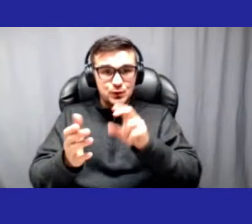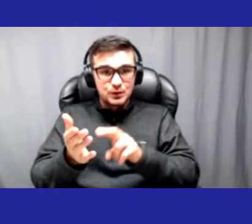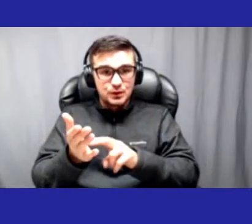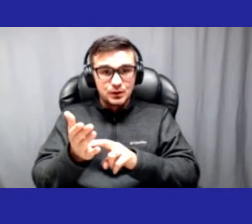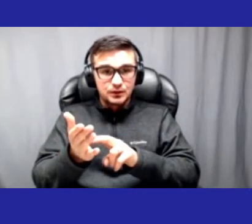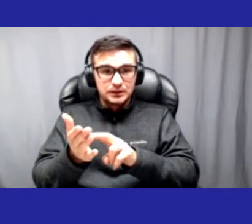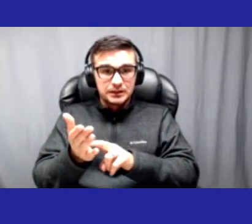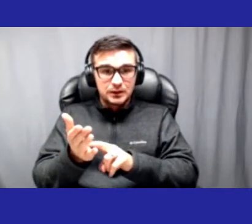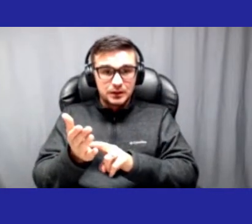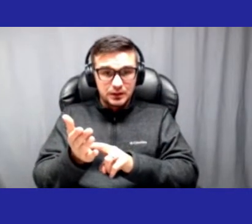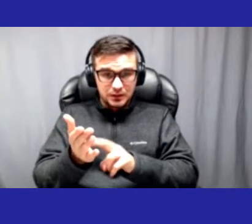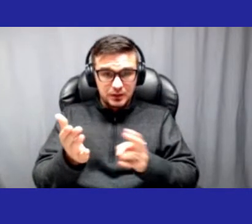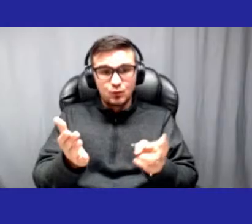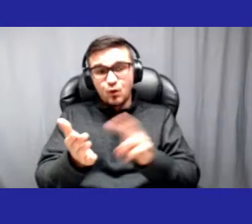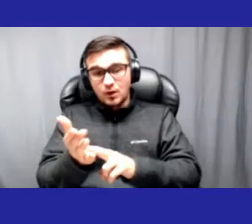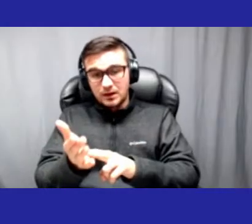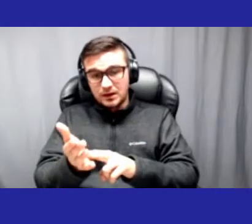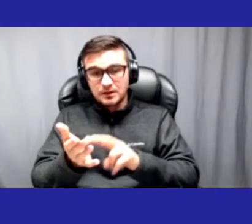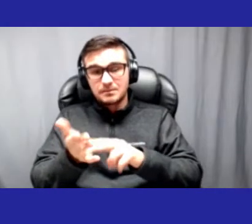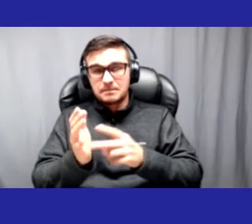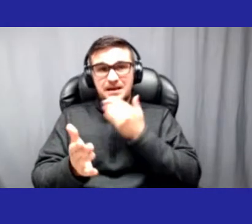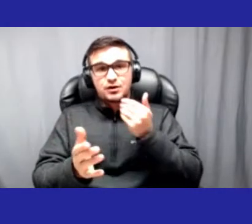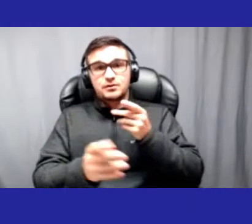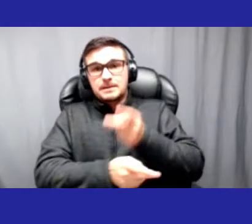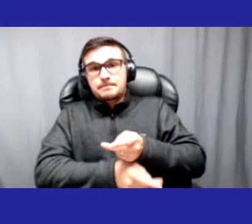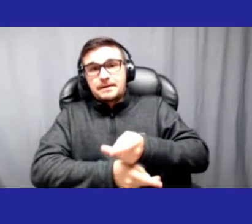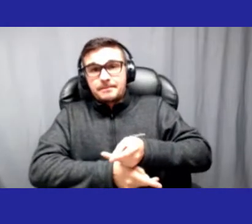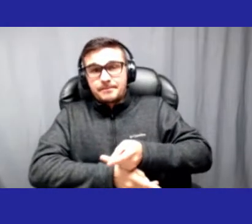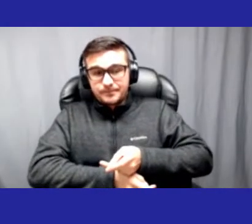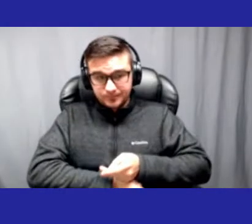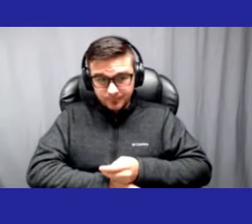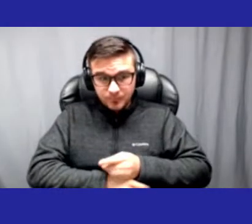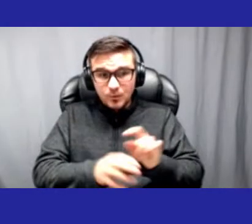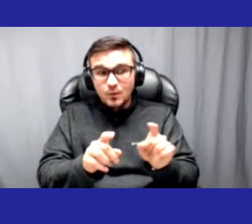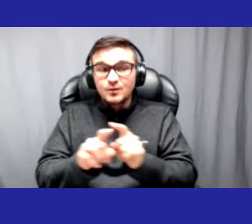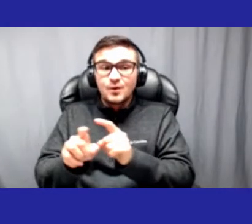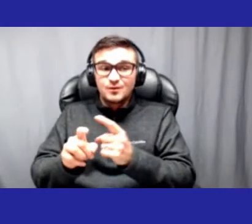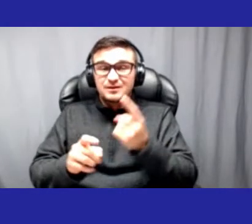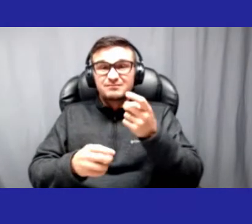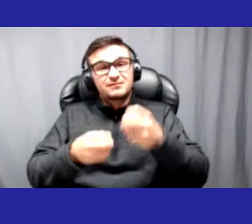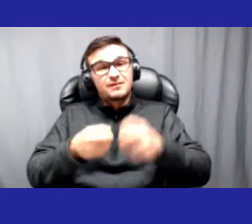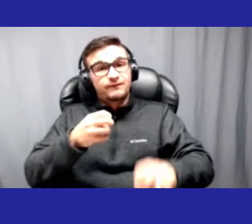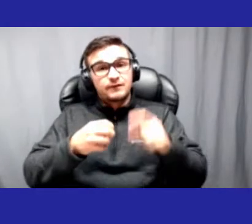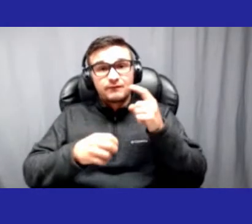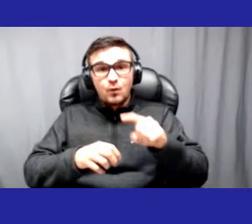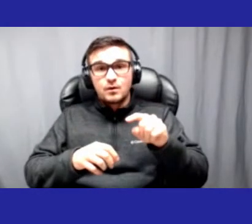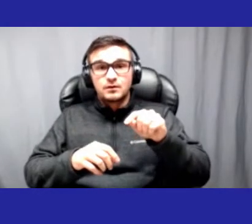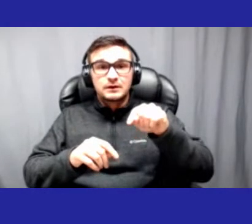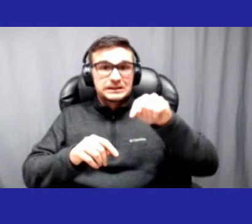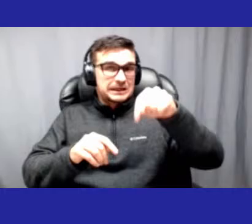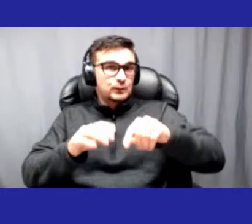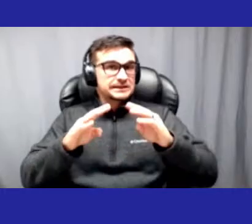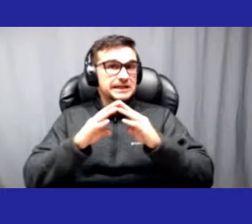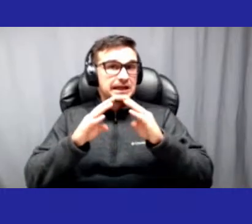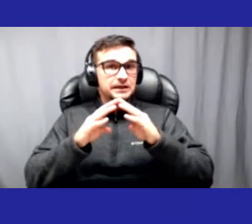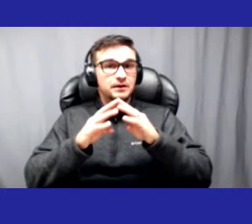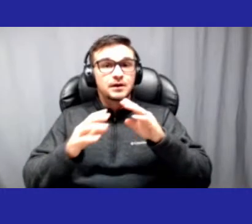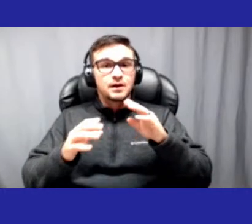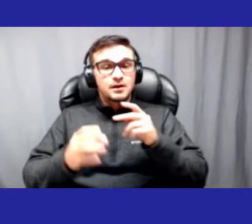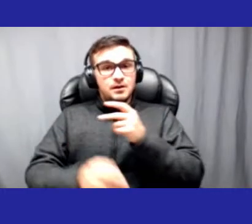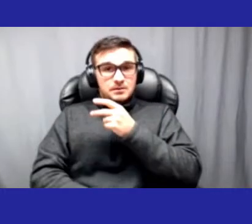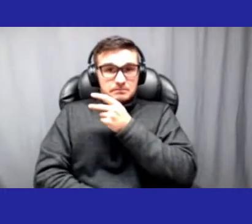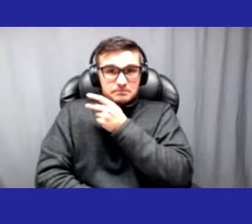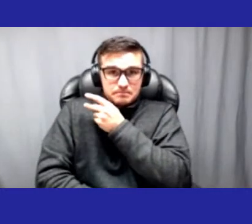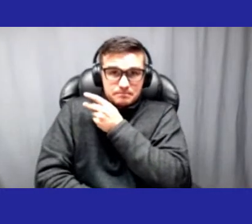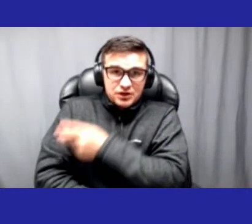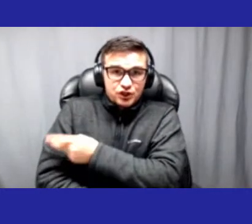And an area that is particularly tough for downstate is patient satisfaction. And